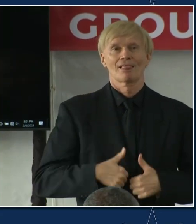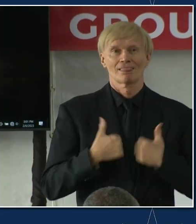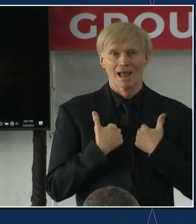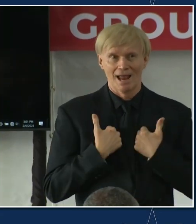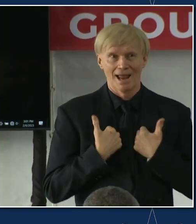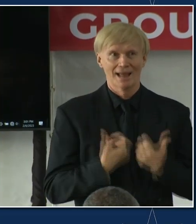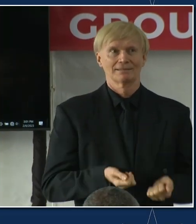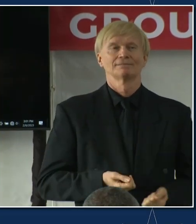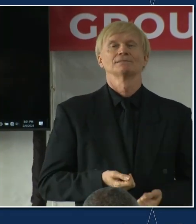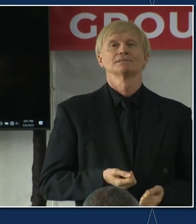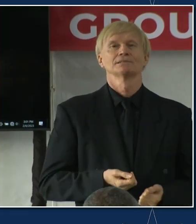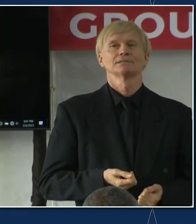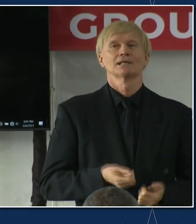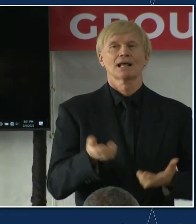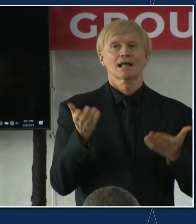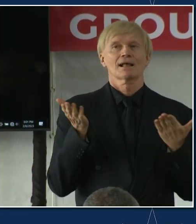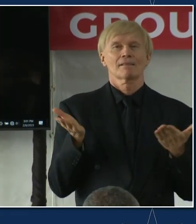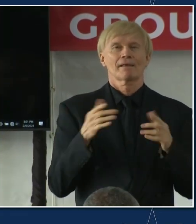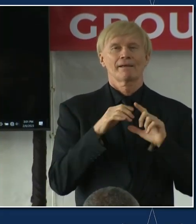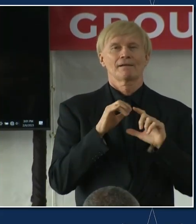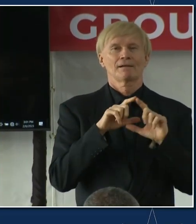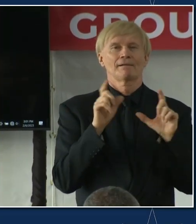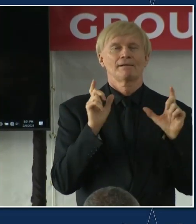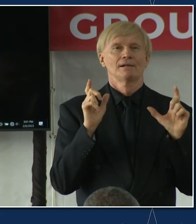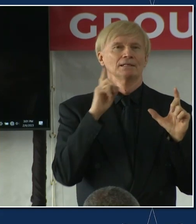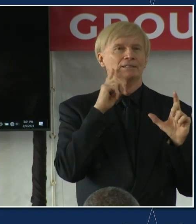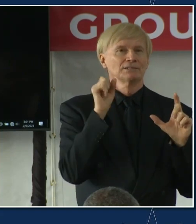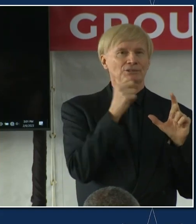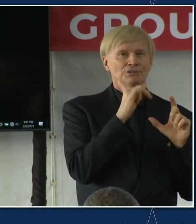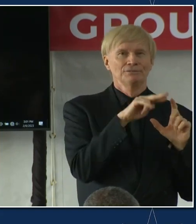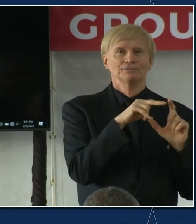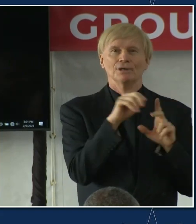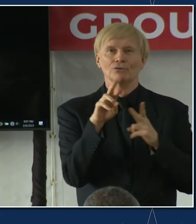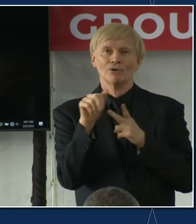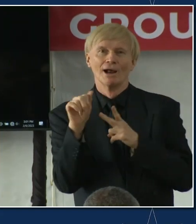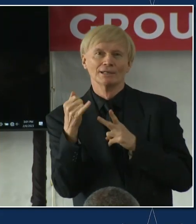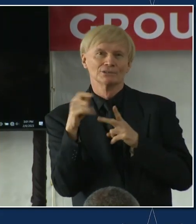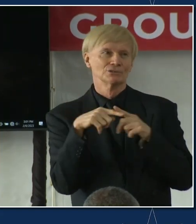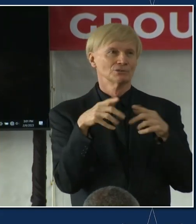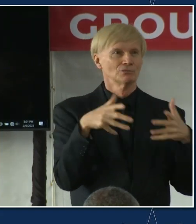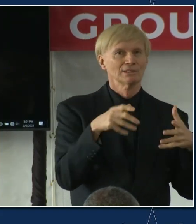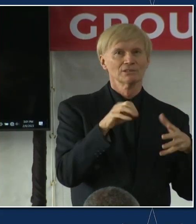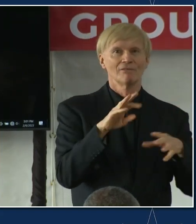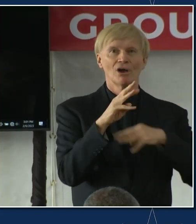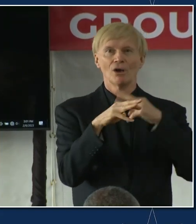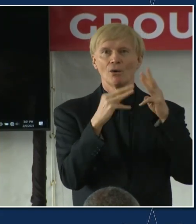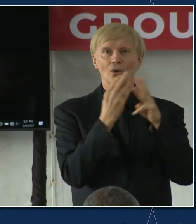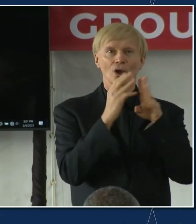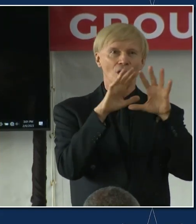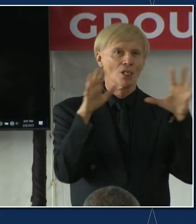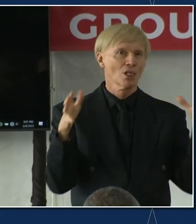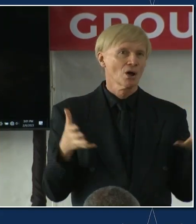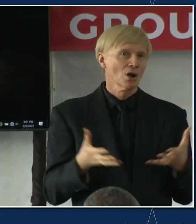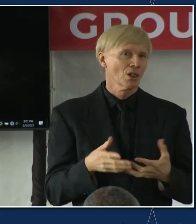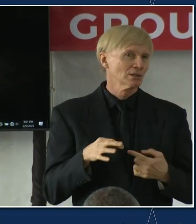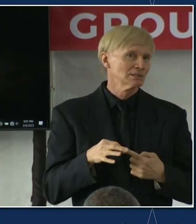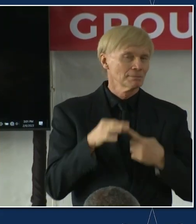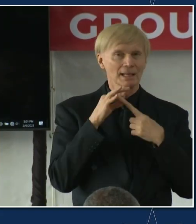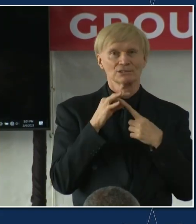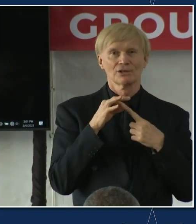That friend was to me Rashid, or Rosh. To the rest of the world, especially here in